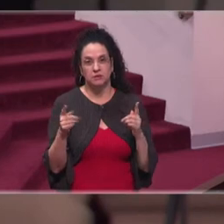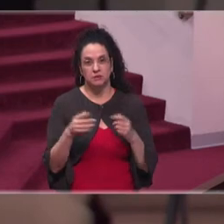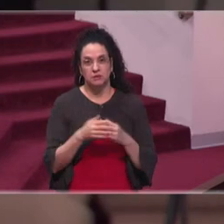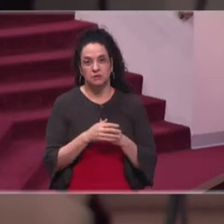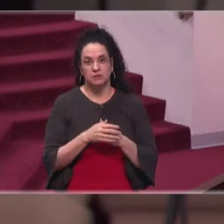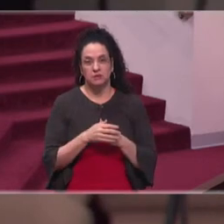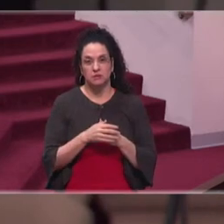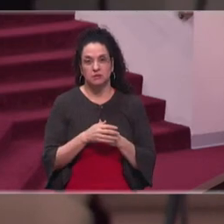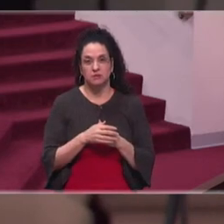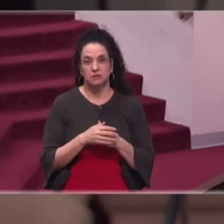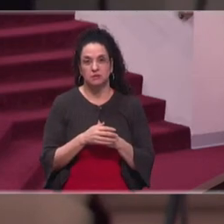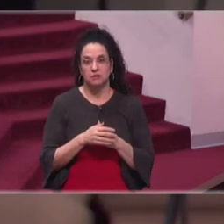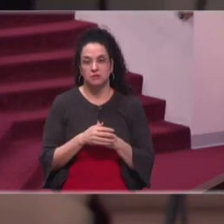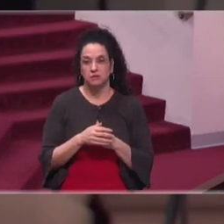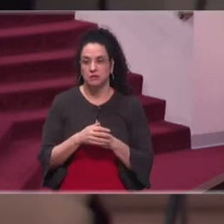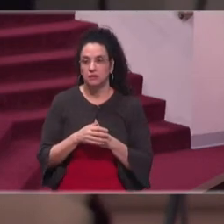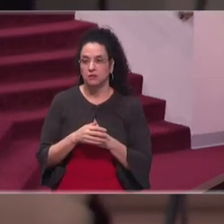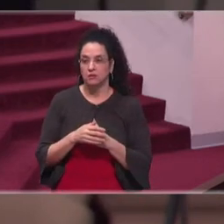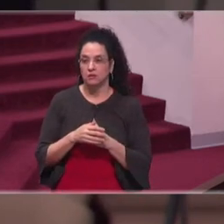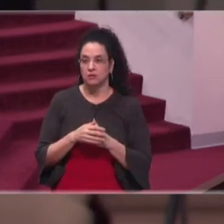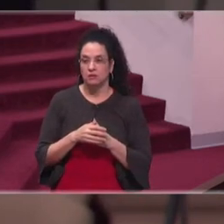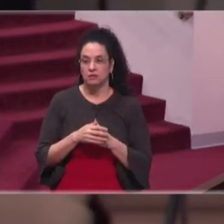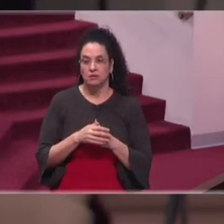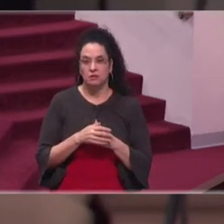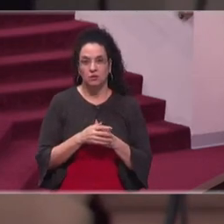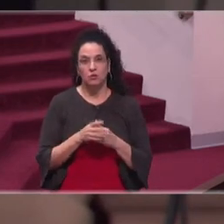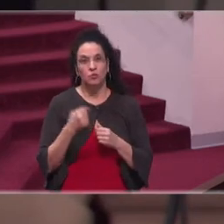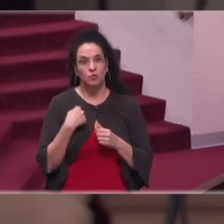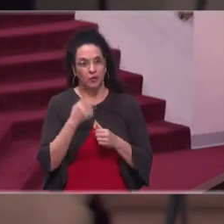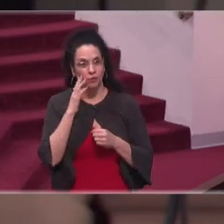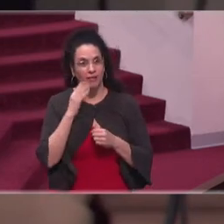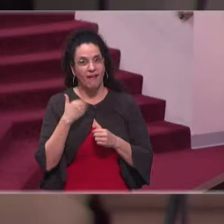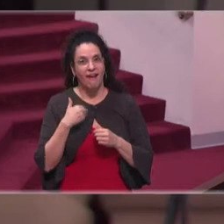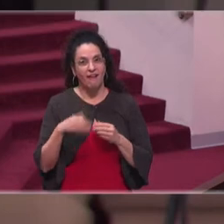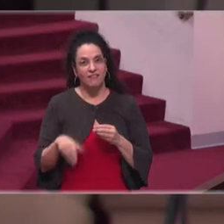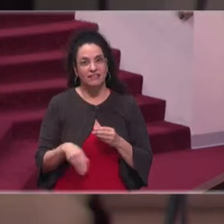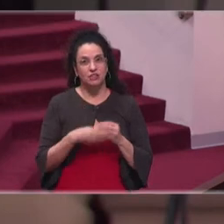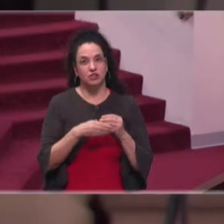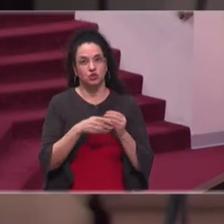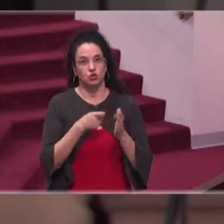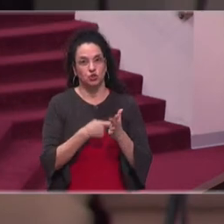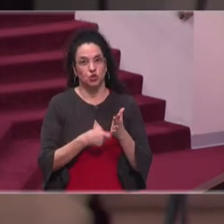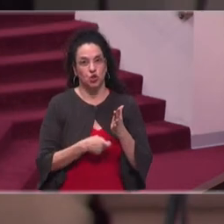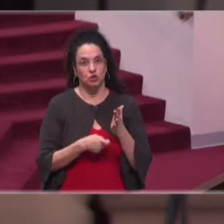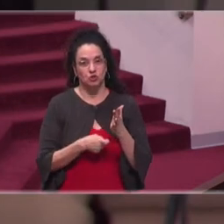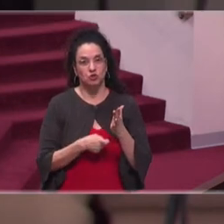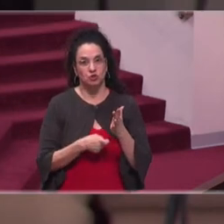going to be incurring some expense. All right.